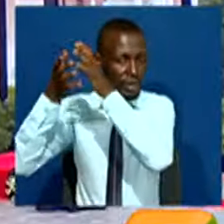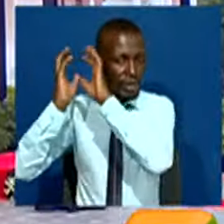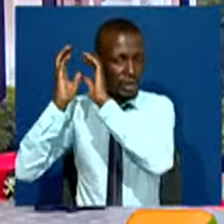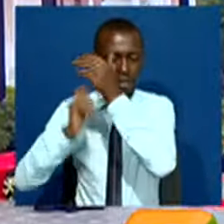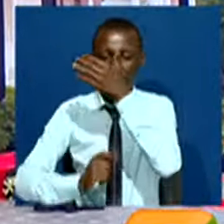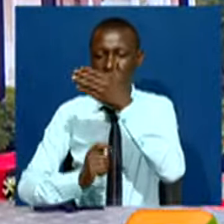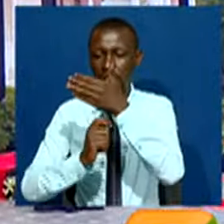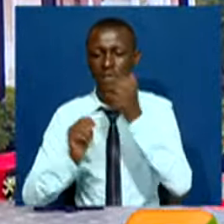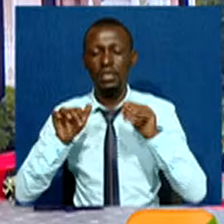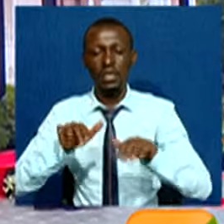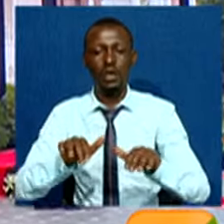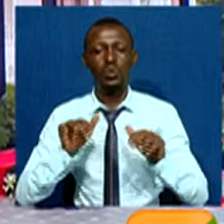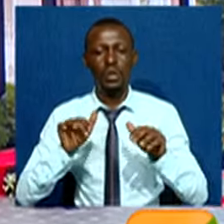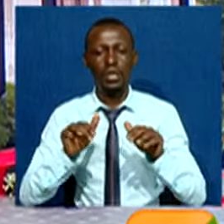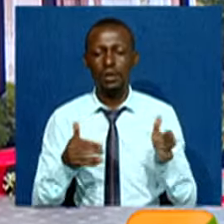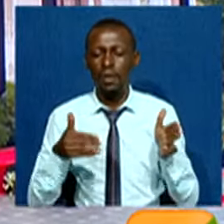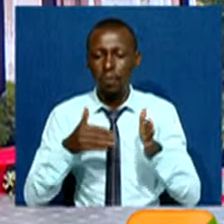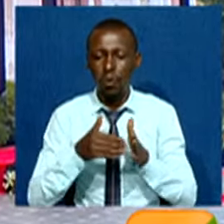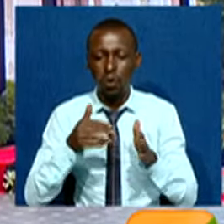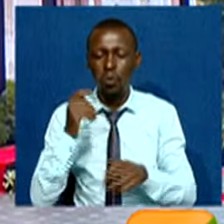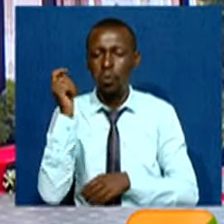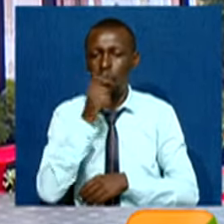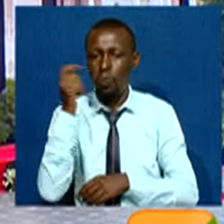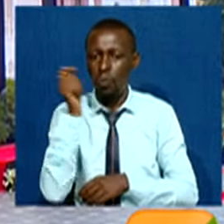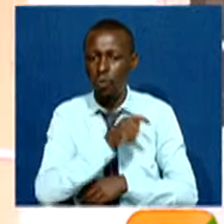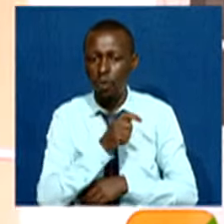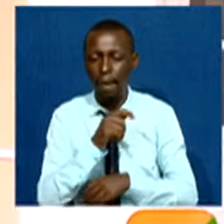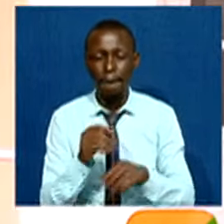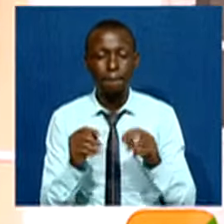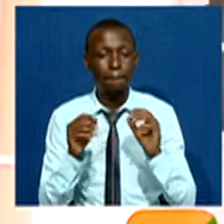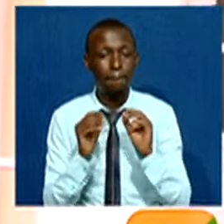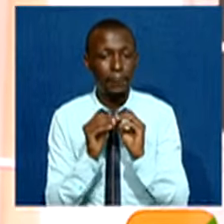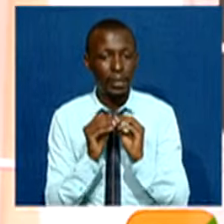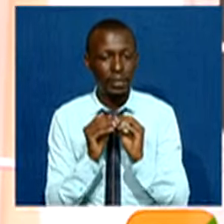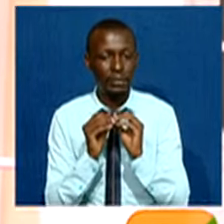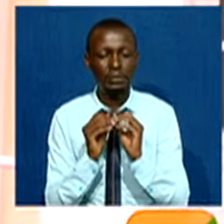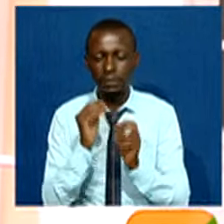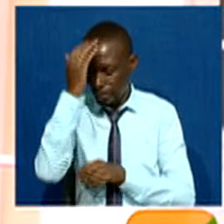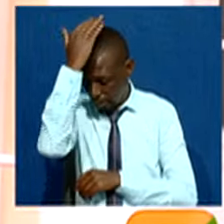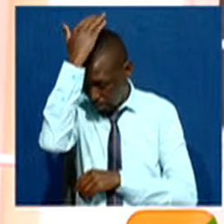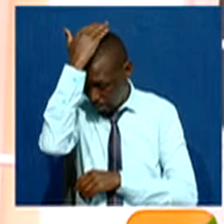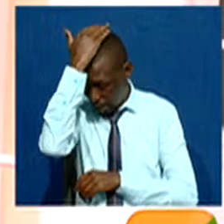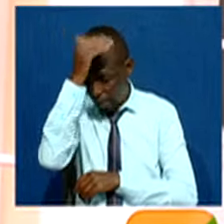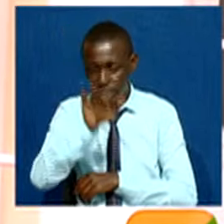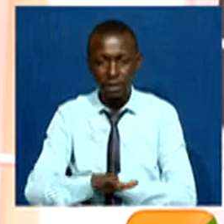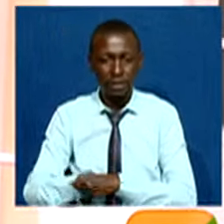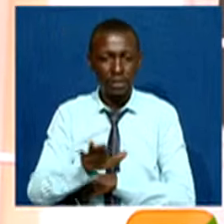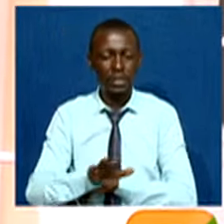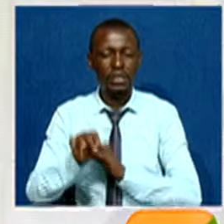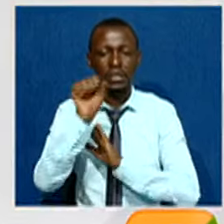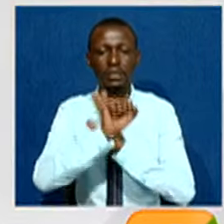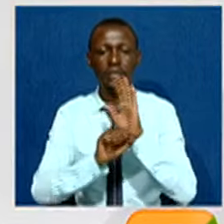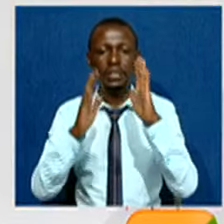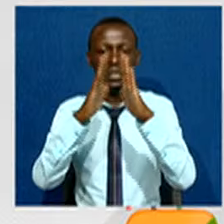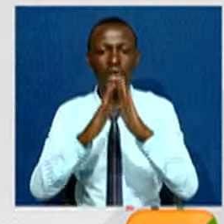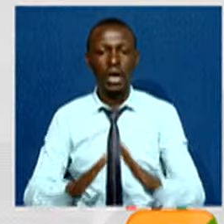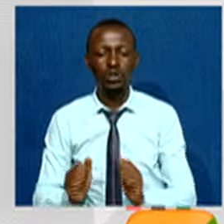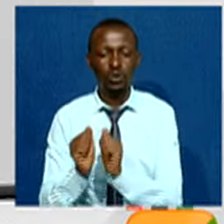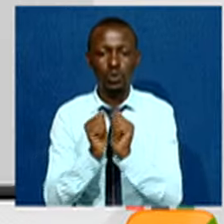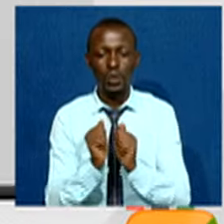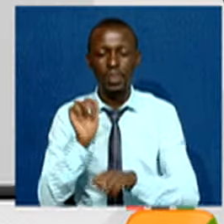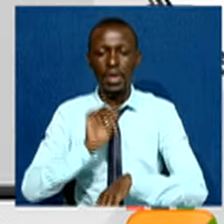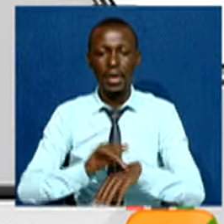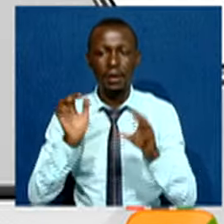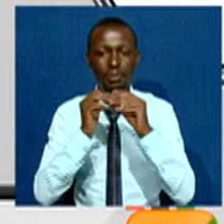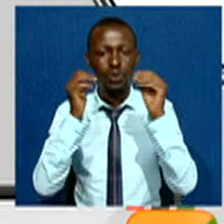Taveta, which have banned Muguka, he had on Monday held a meeting with Embu leaders at State House that endorsed Muguka, citing